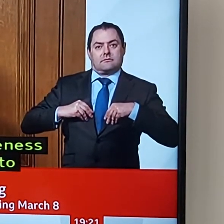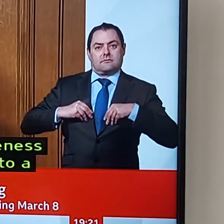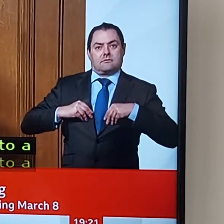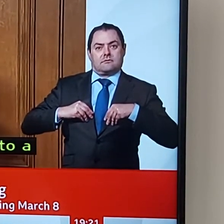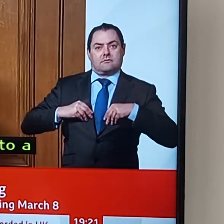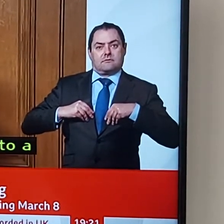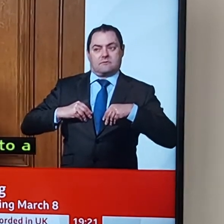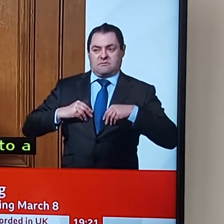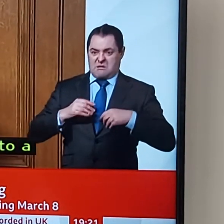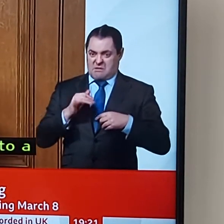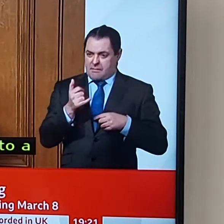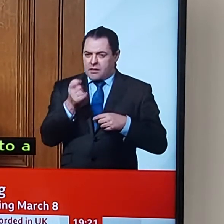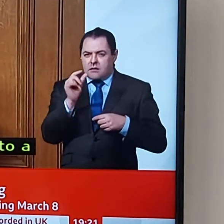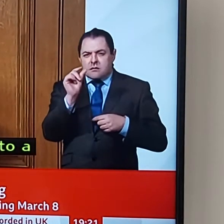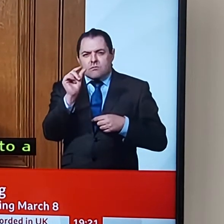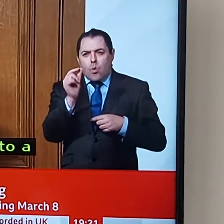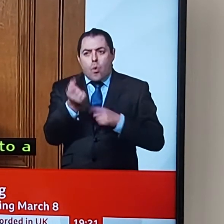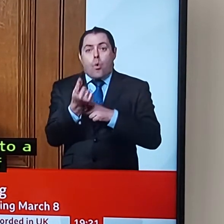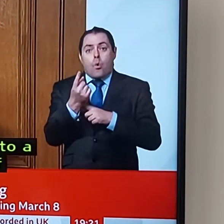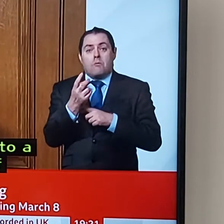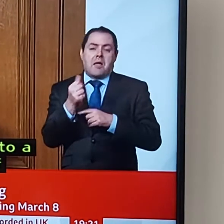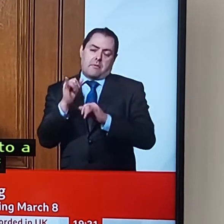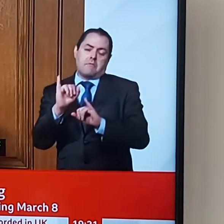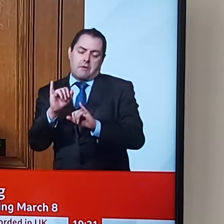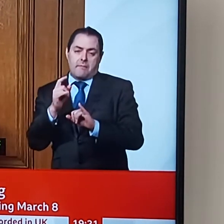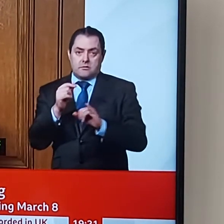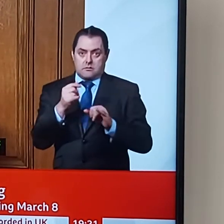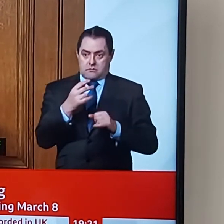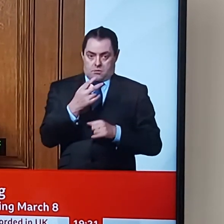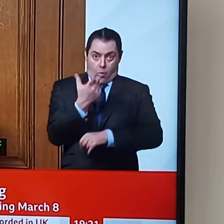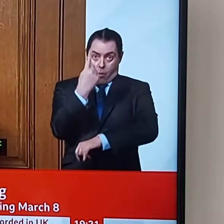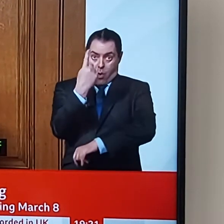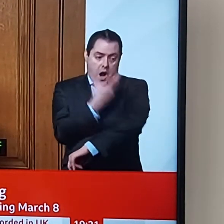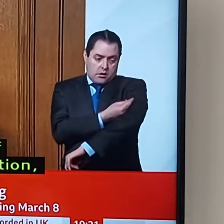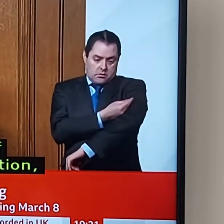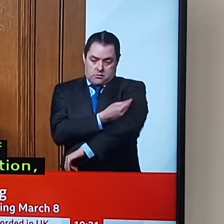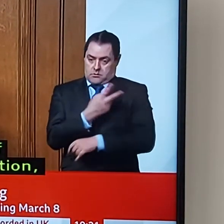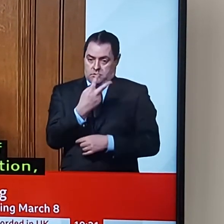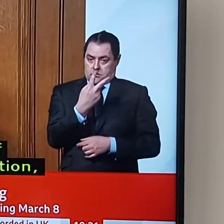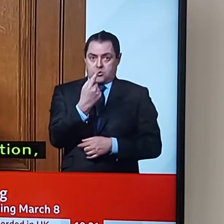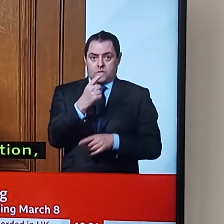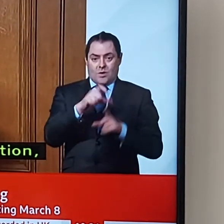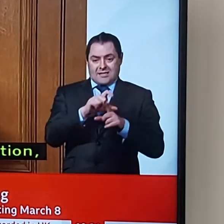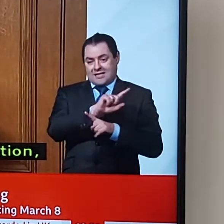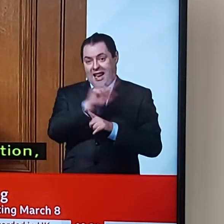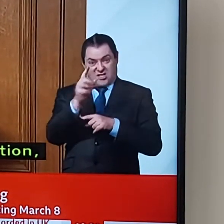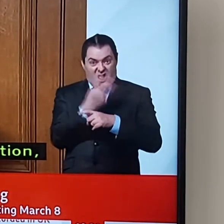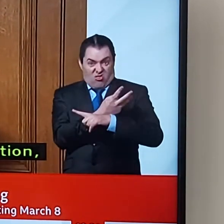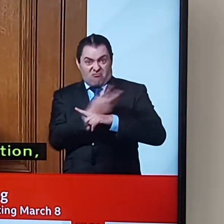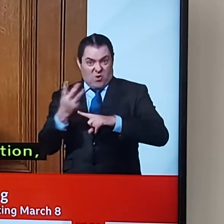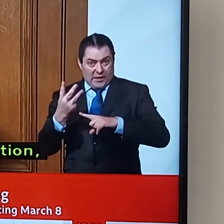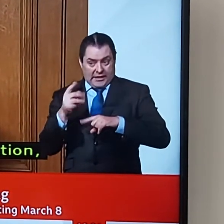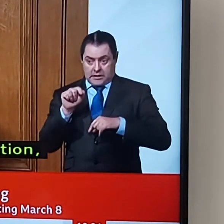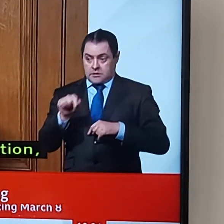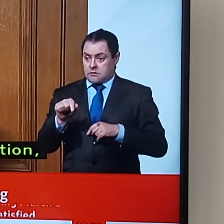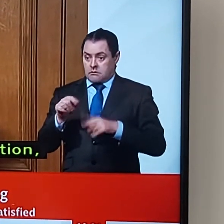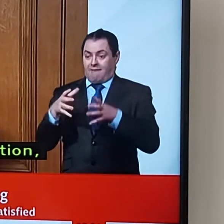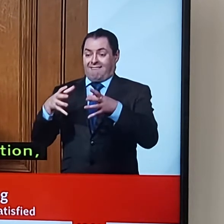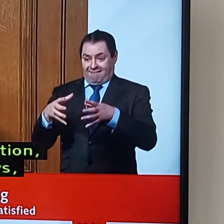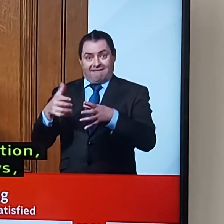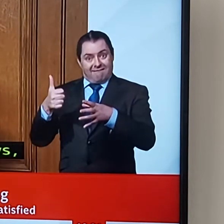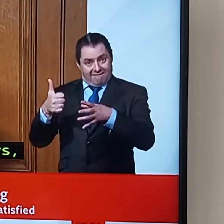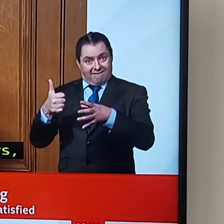a mild infection, at 21 days after just 1 dose of the vaccine, and this increased further to